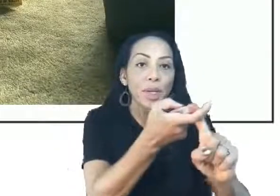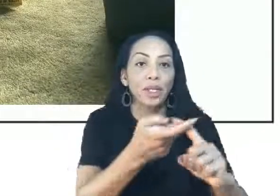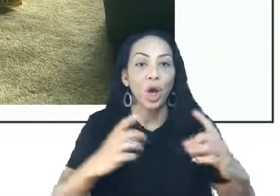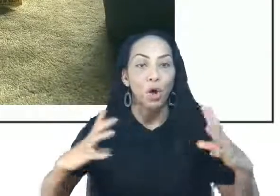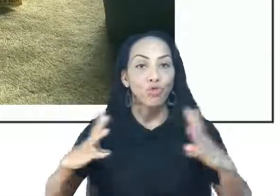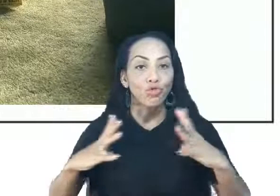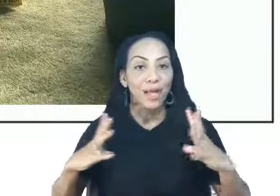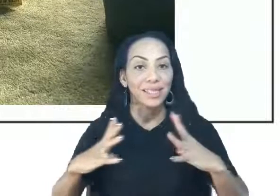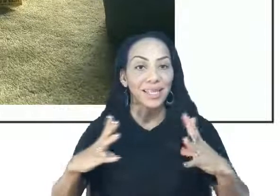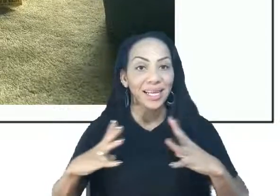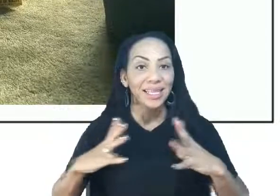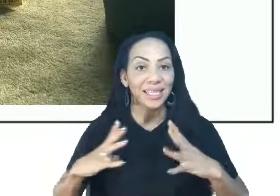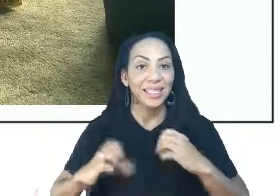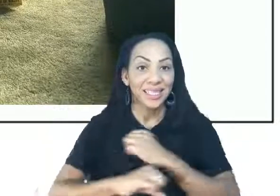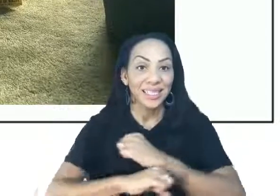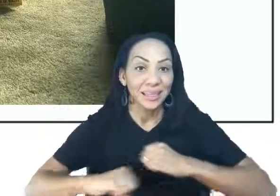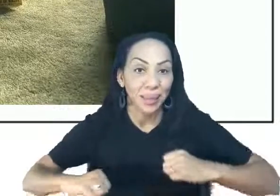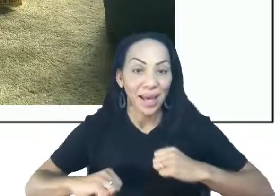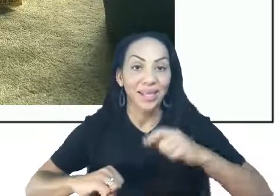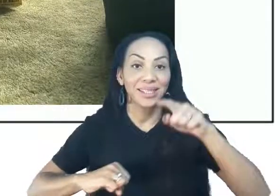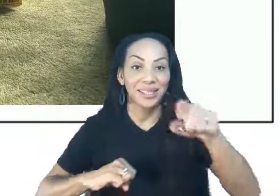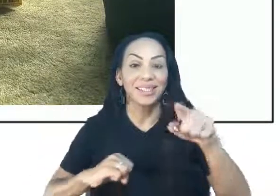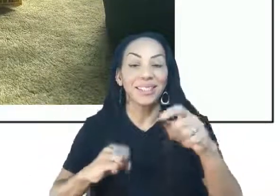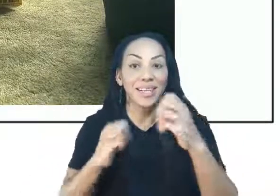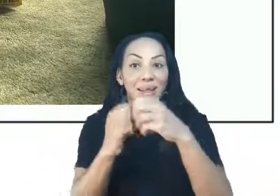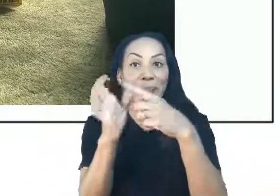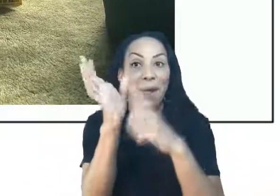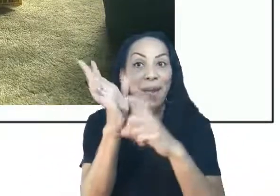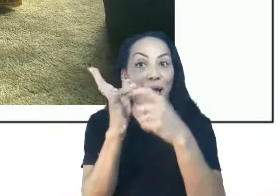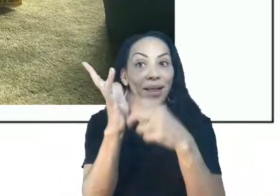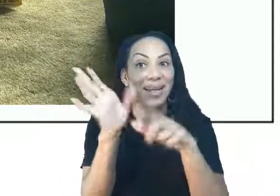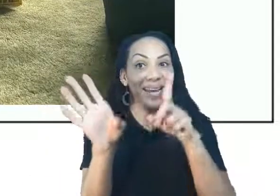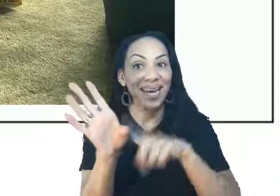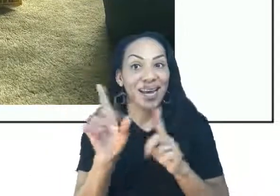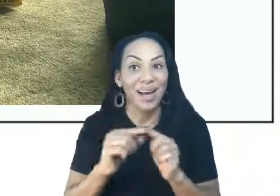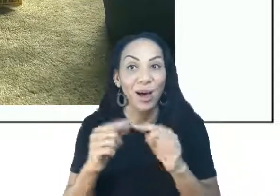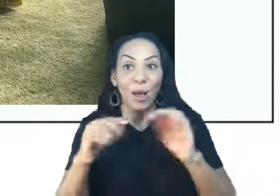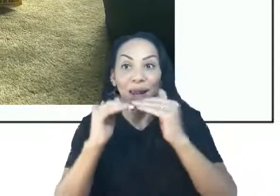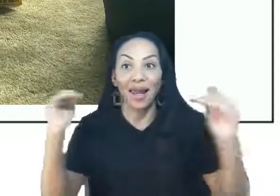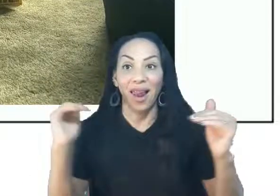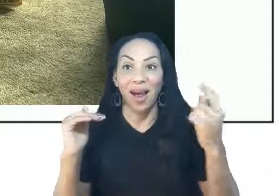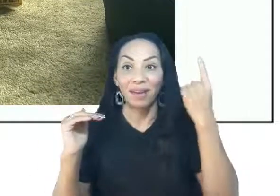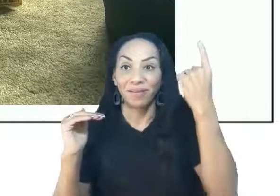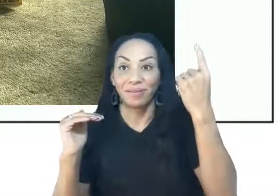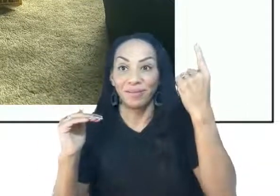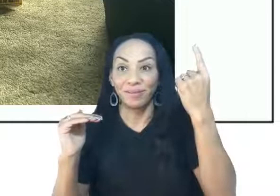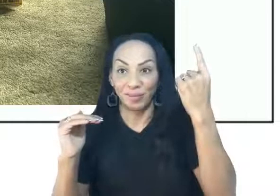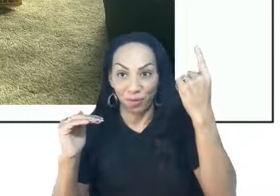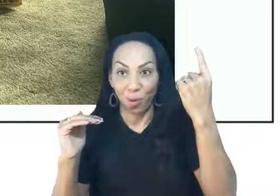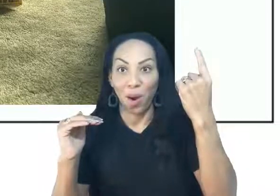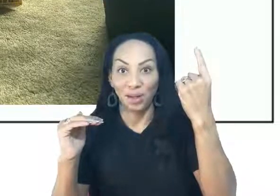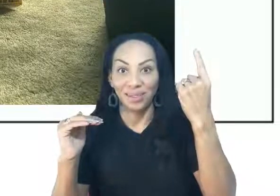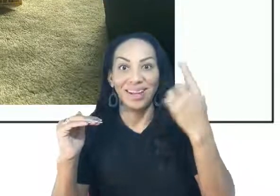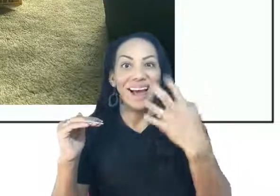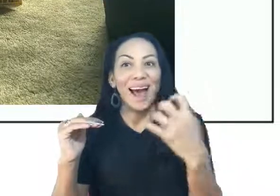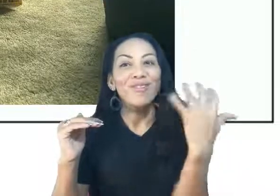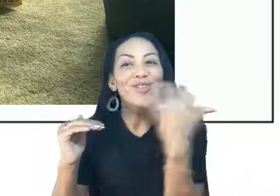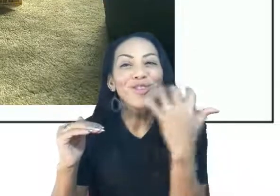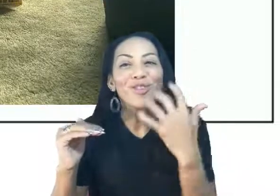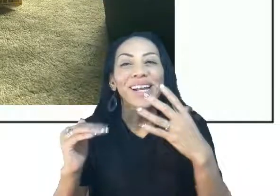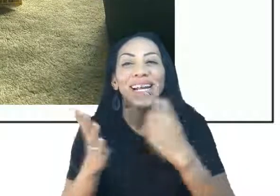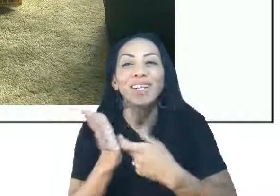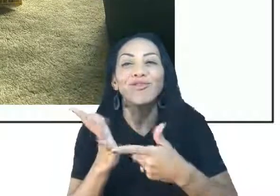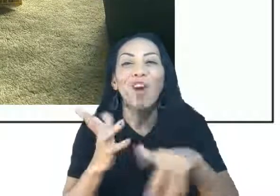of their foyer. This image shows that rest-in space. It's got a super comfy green rug and a couple of